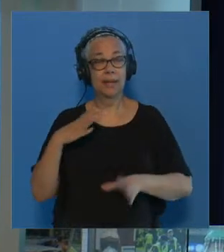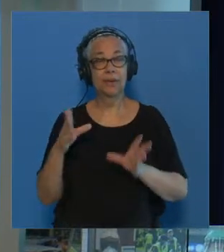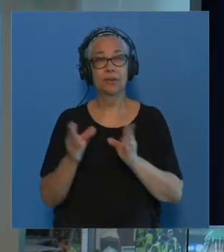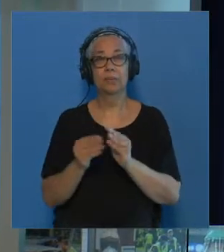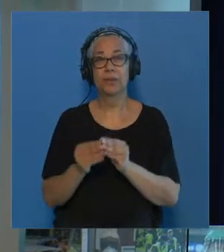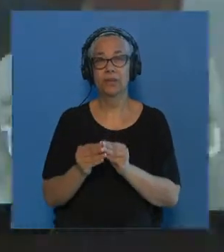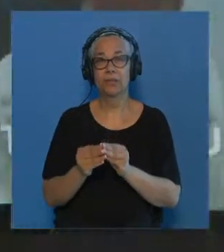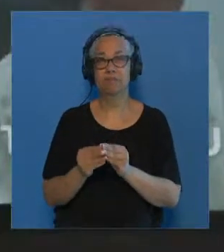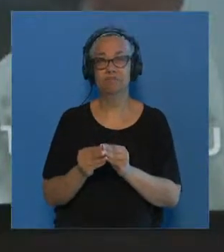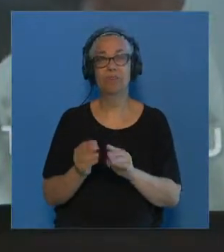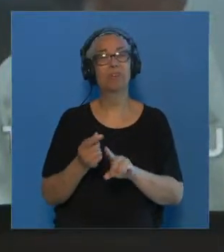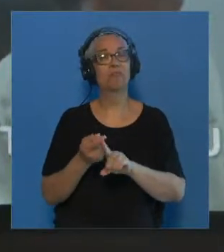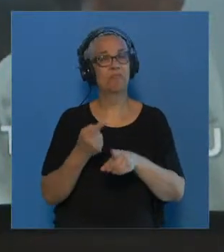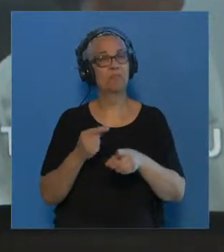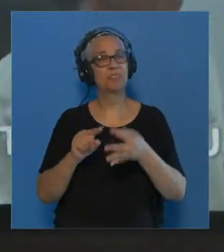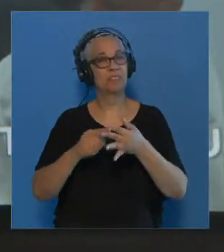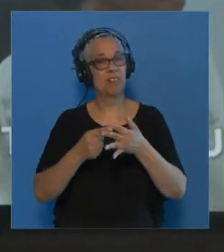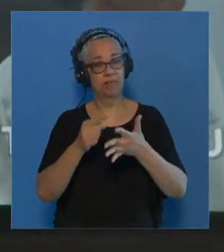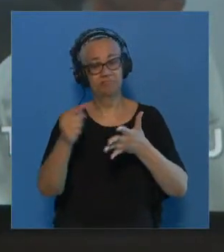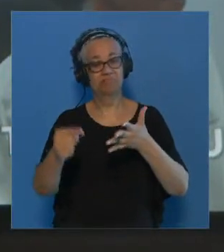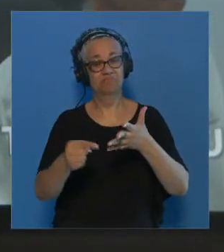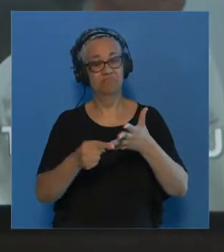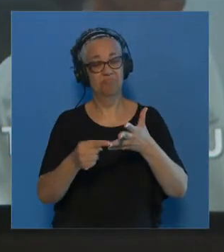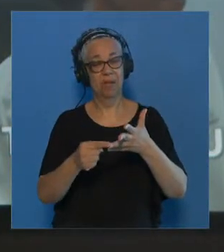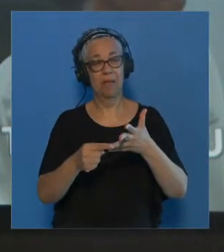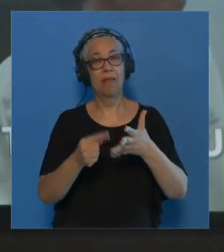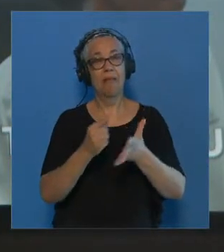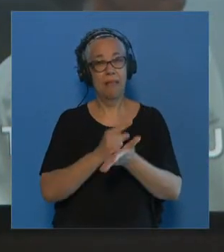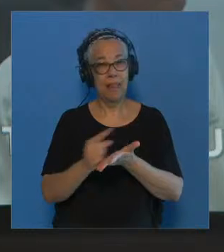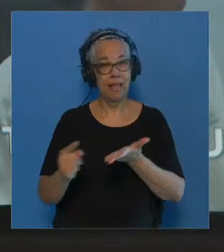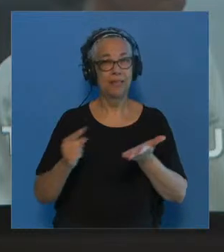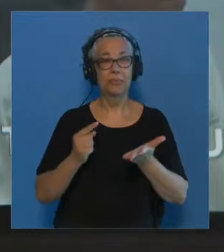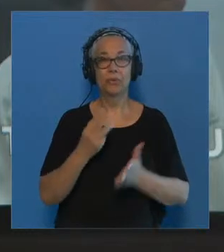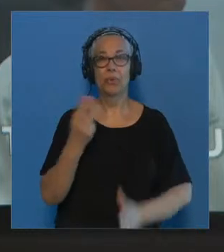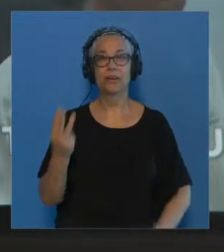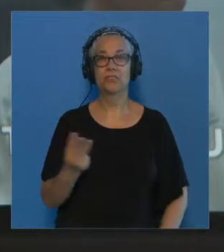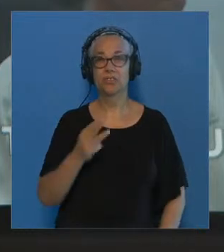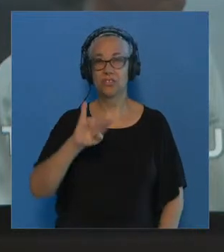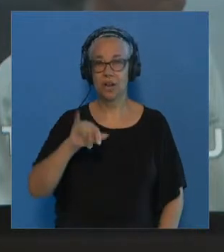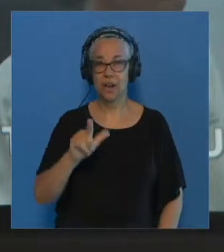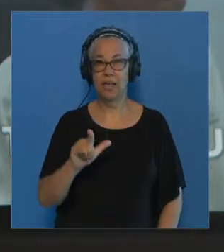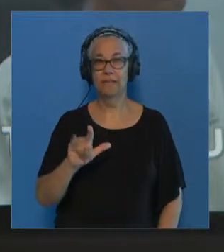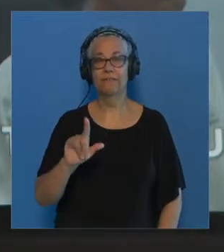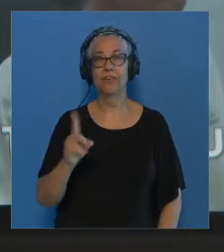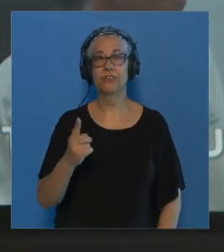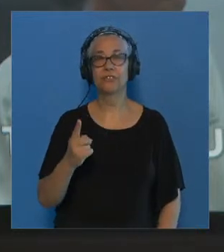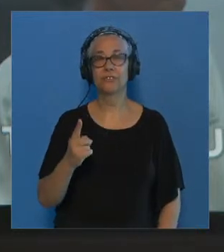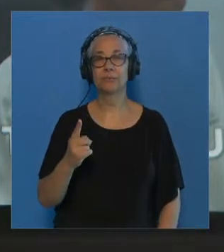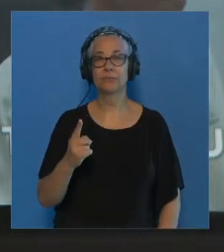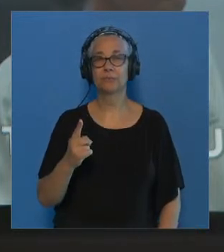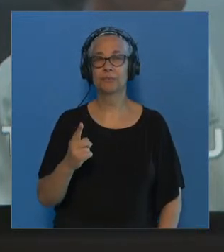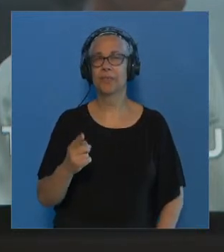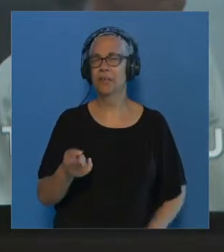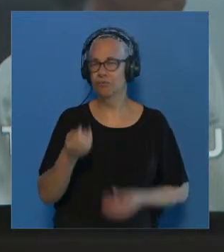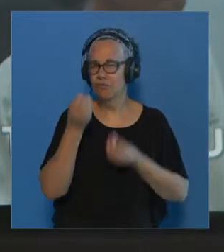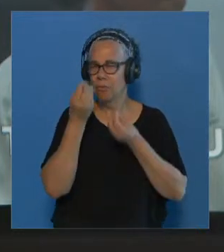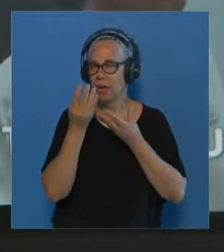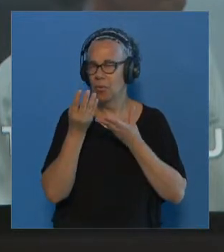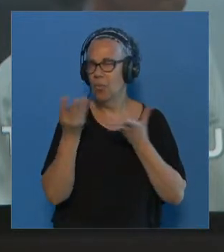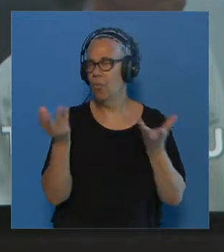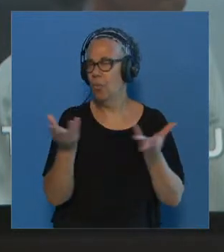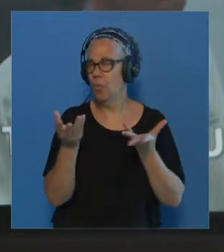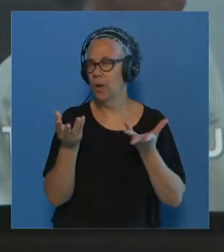the implementation of Phase 4 last Wednesday, July 1st. To remind what requirements are still in